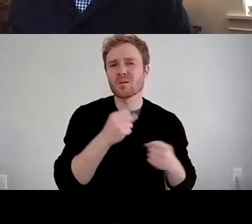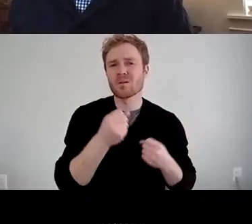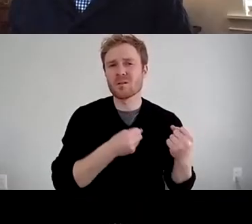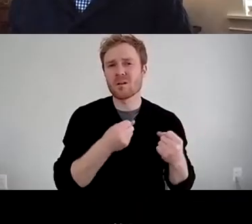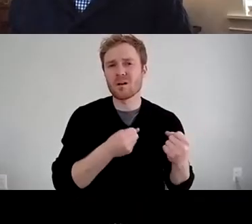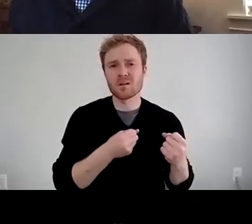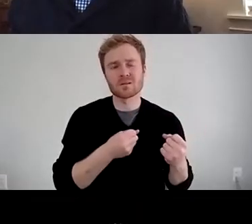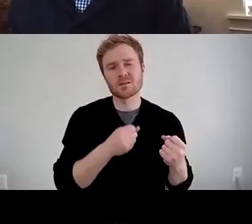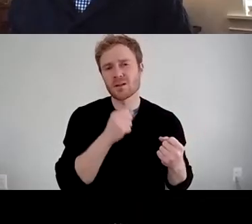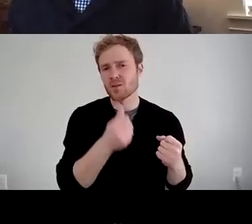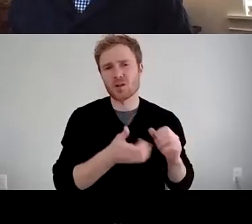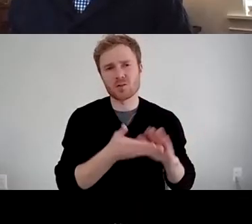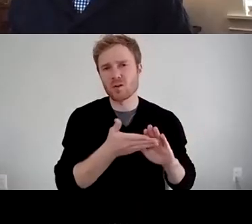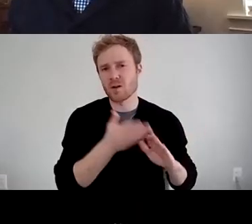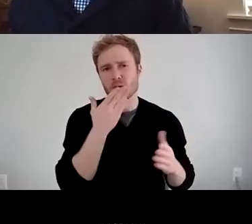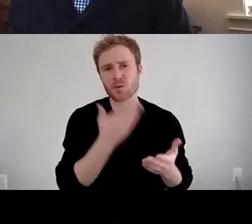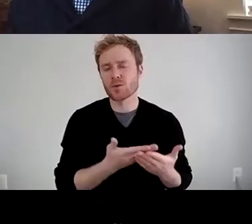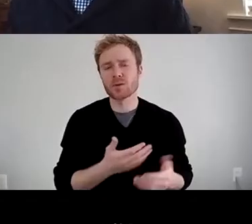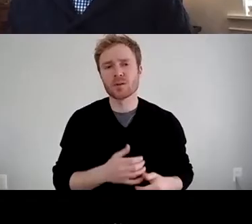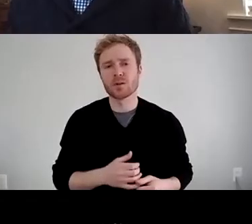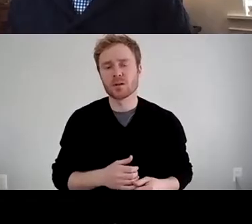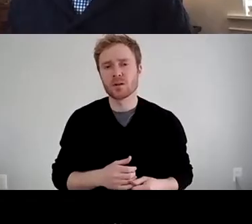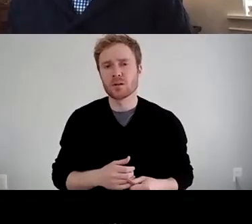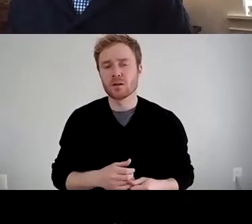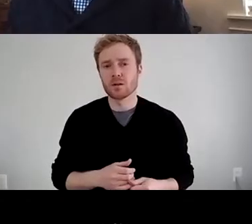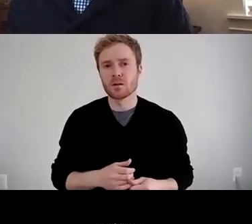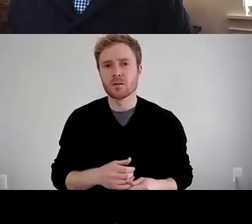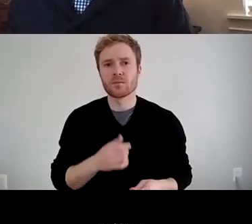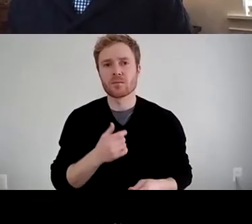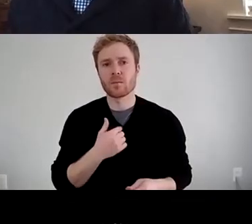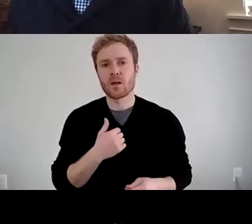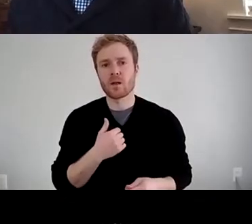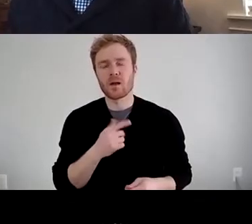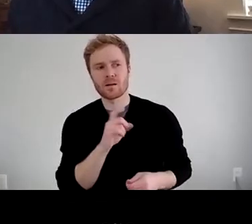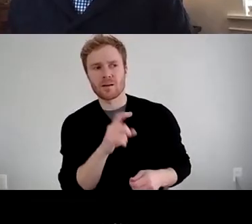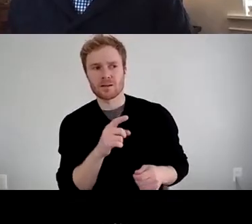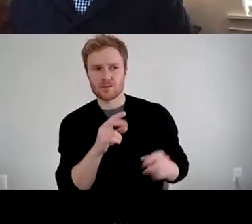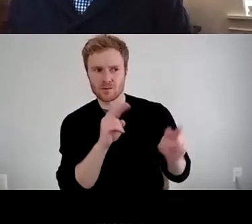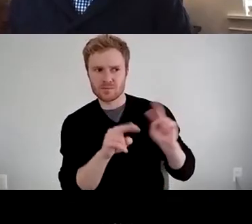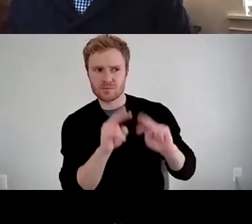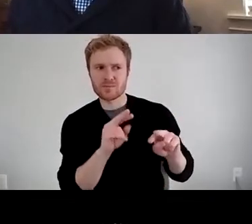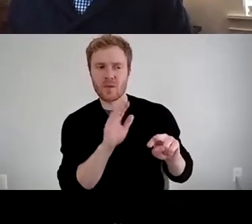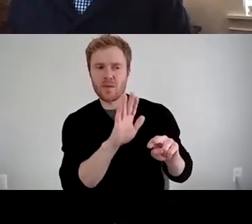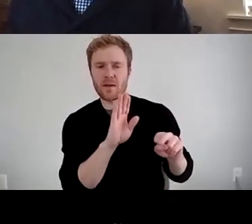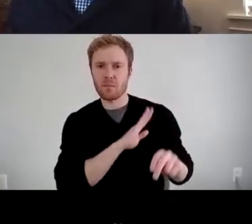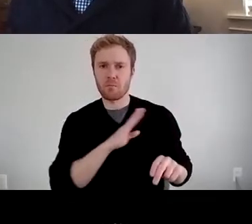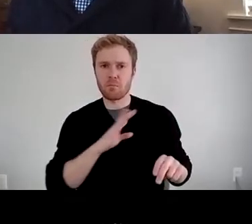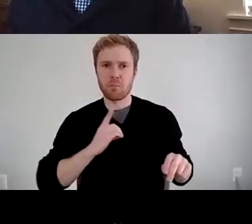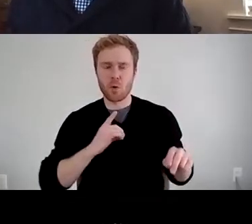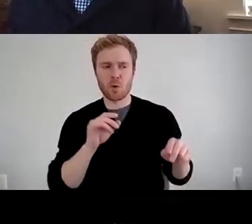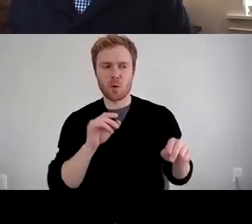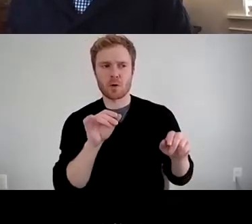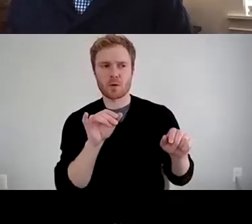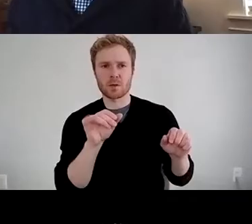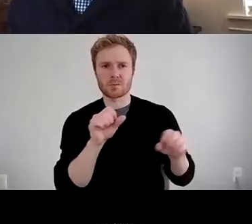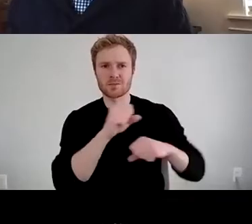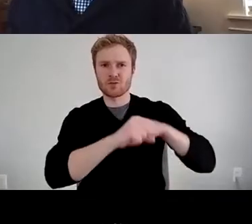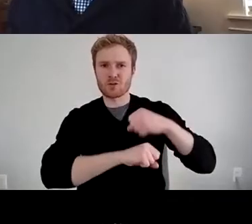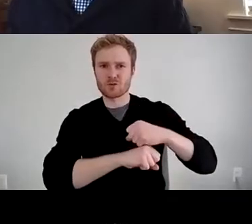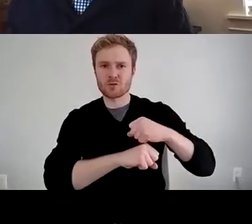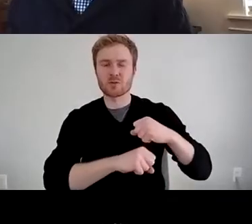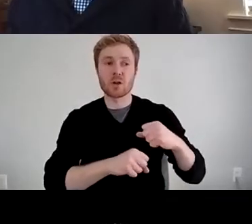with the administration after. Just to ask that they still look into additional vehicles for DPW, because we do know that they are